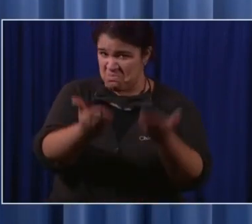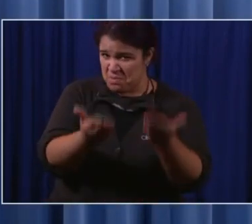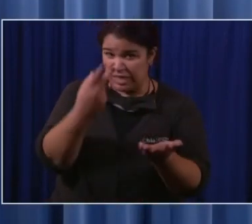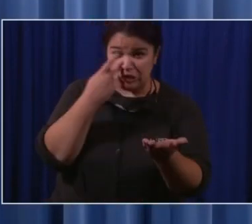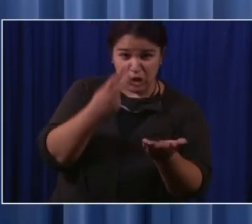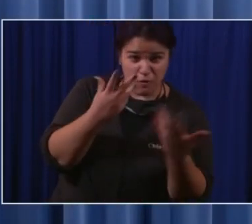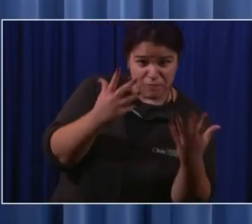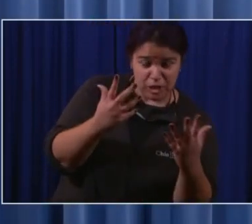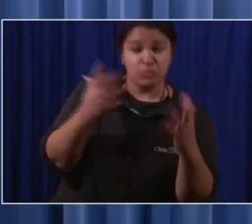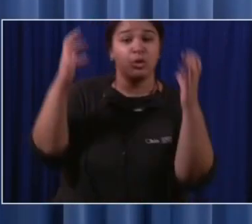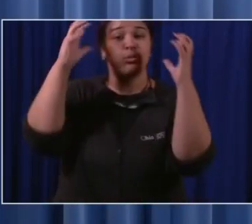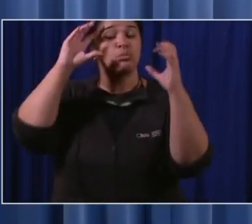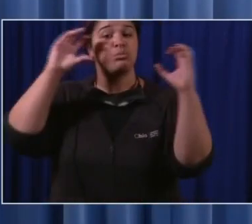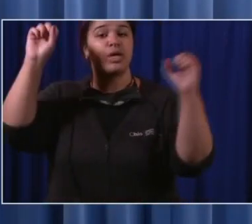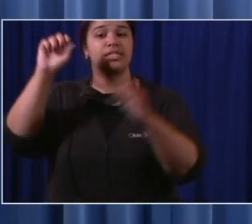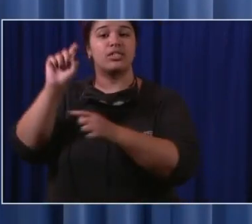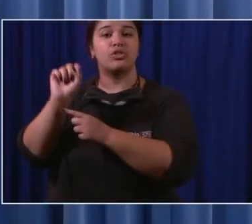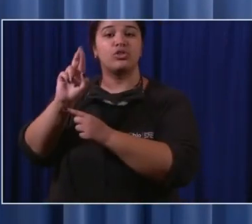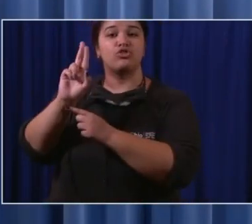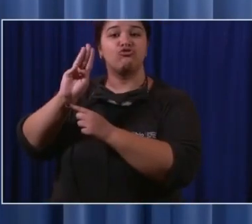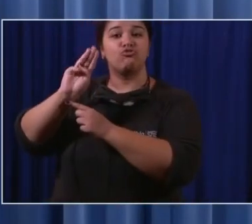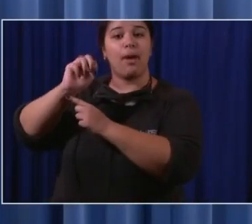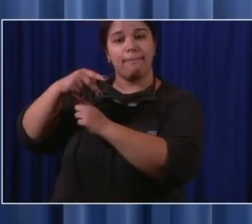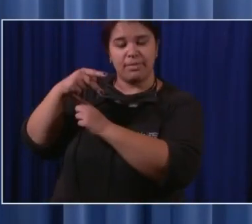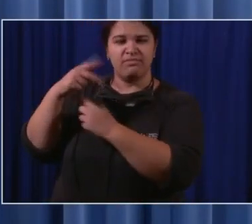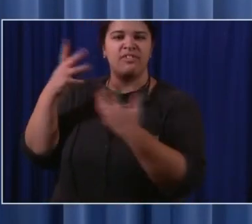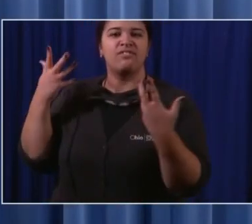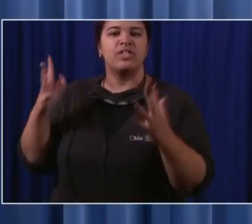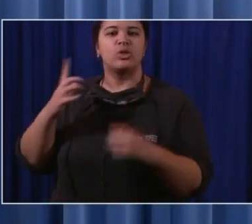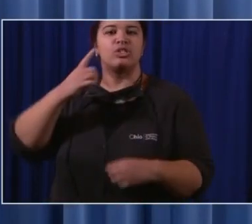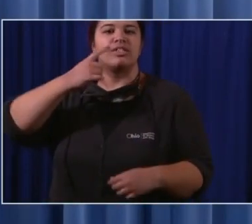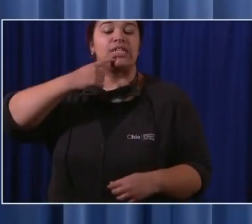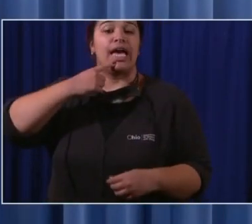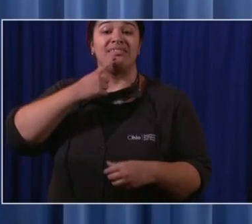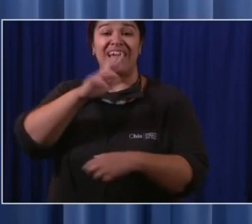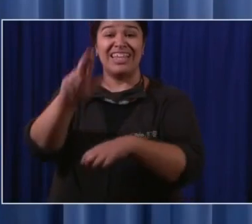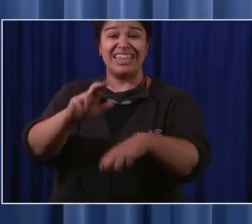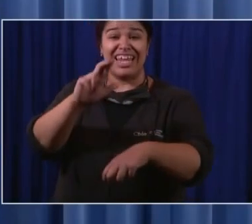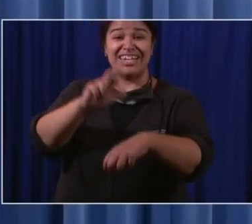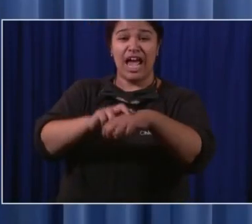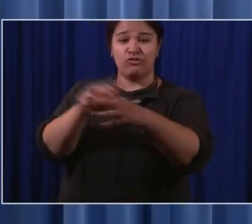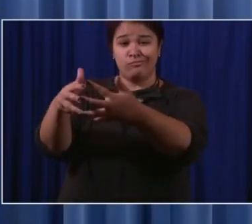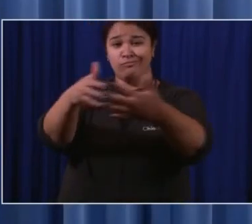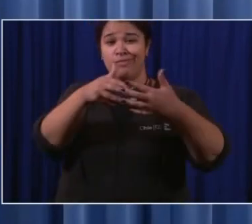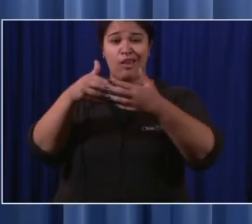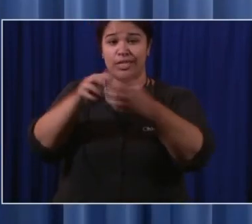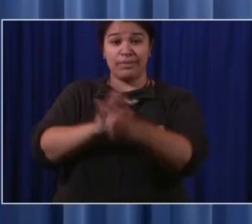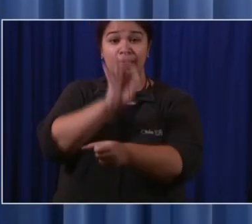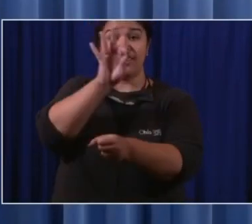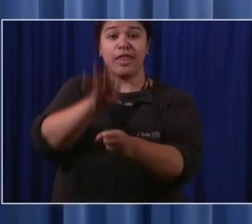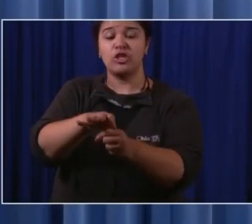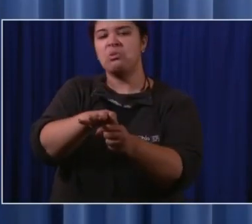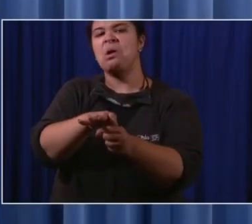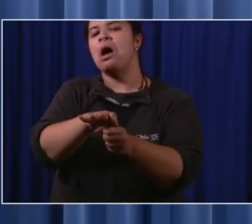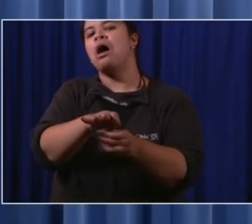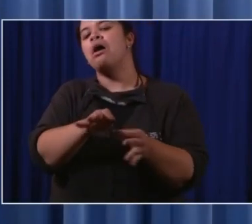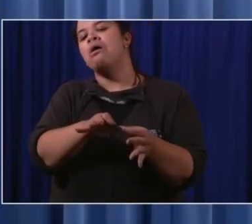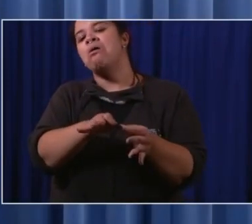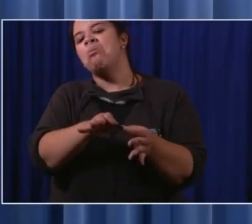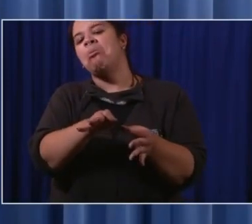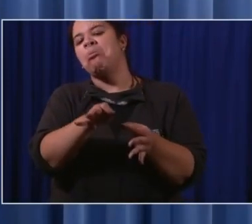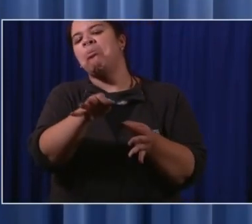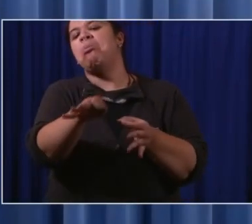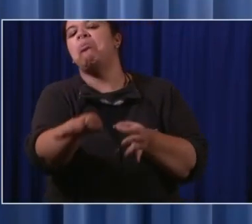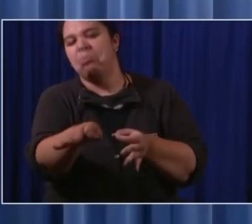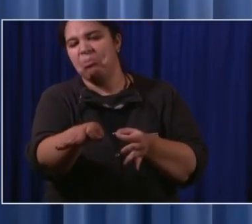delaying the national elections coming up later this year. You, of course, are one of the elected